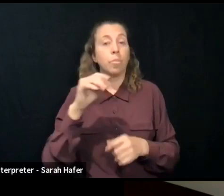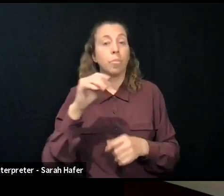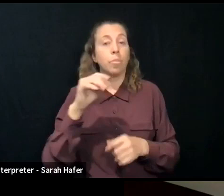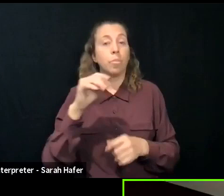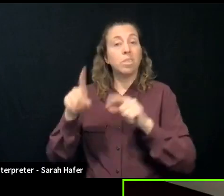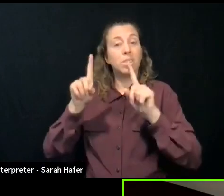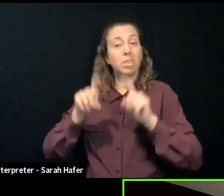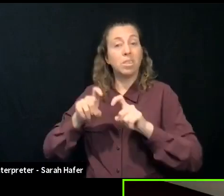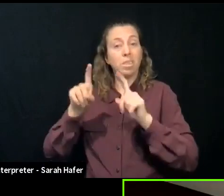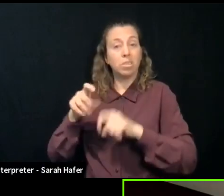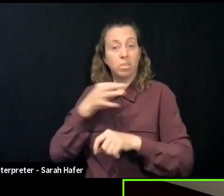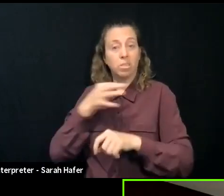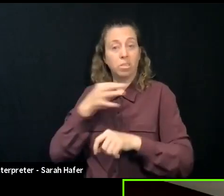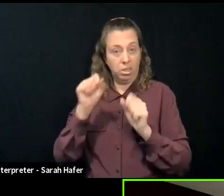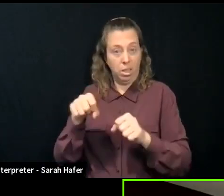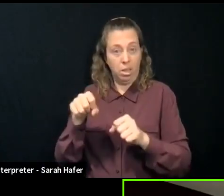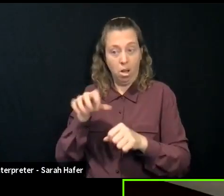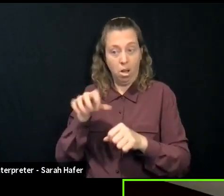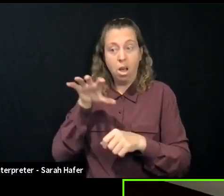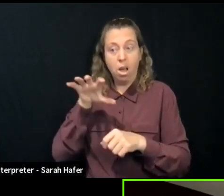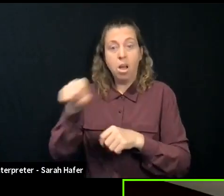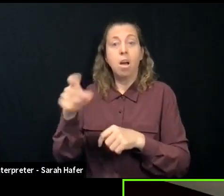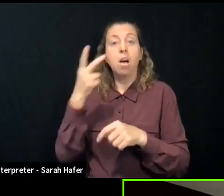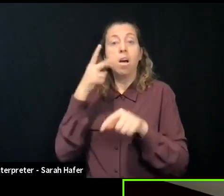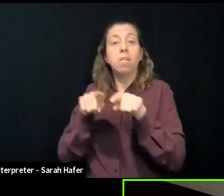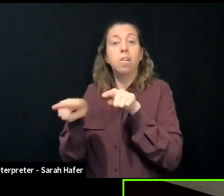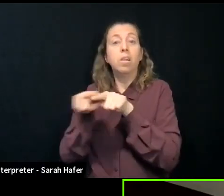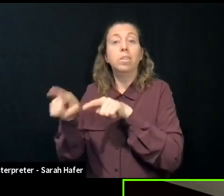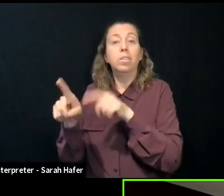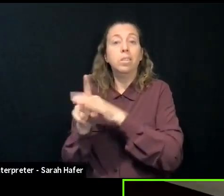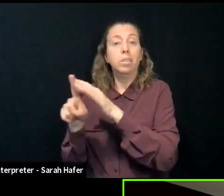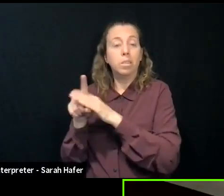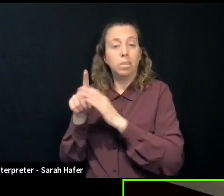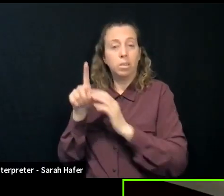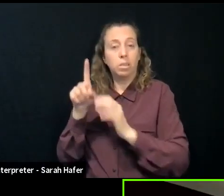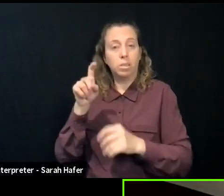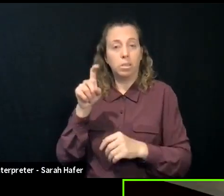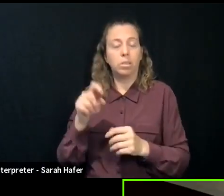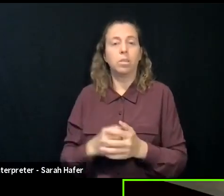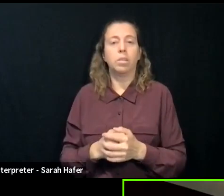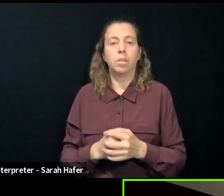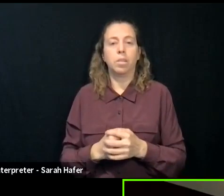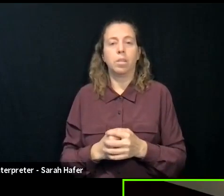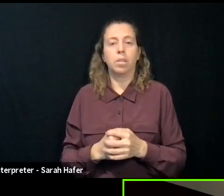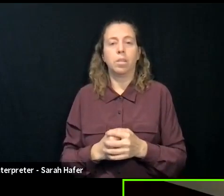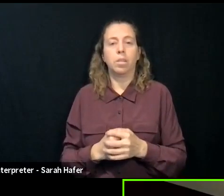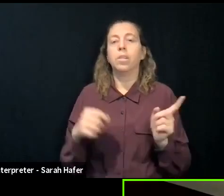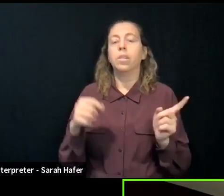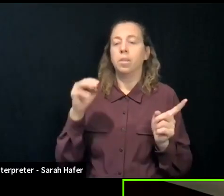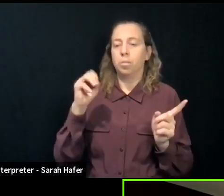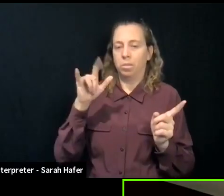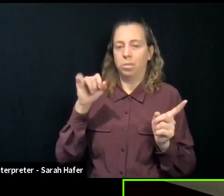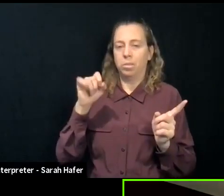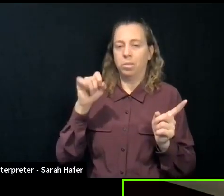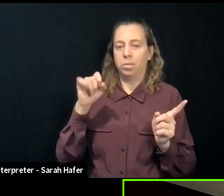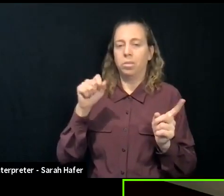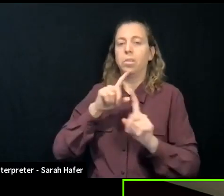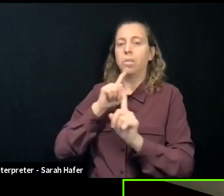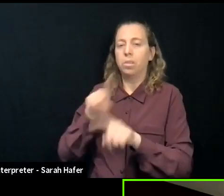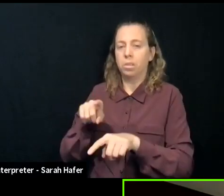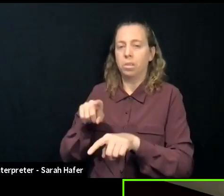They are. So one of the things we worry about when we talk about variants of concern and variants of